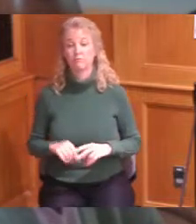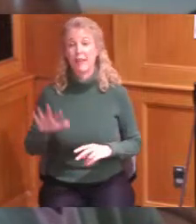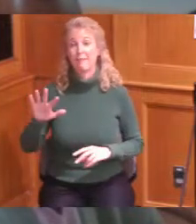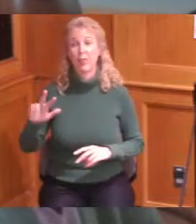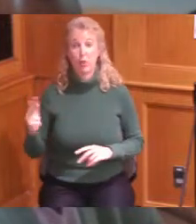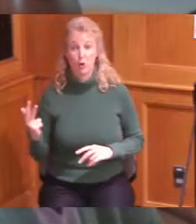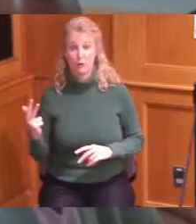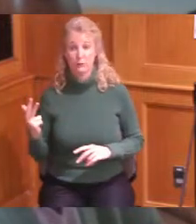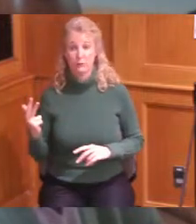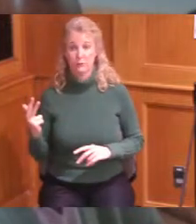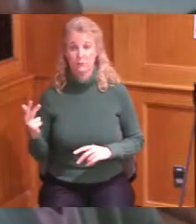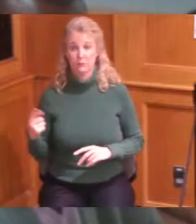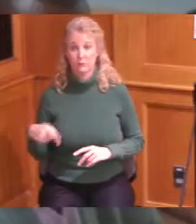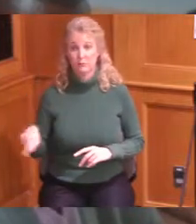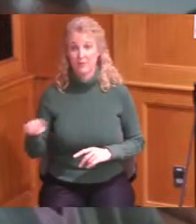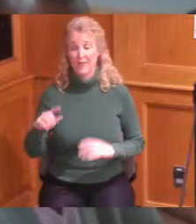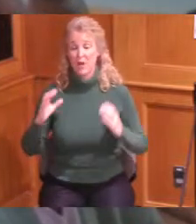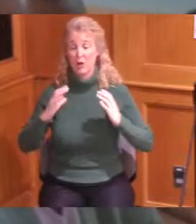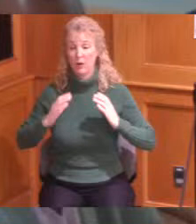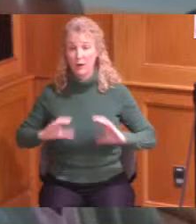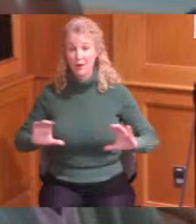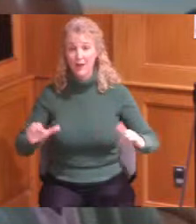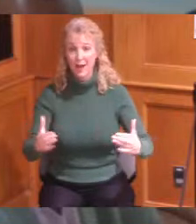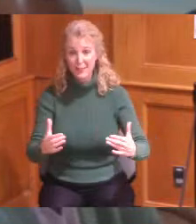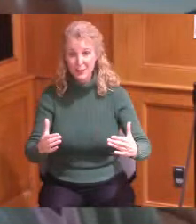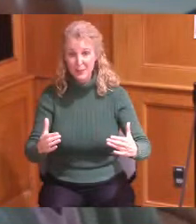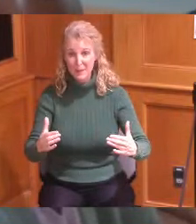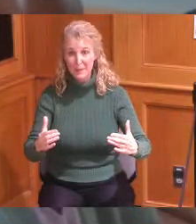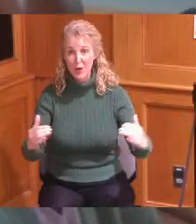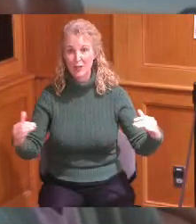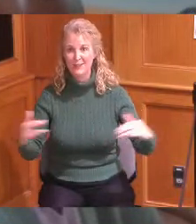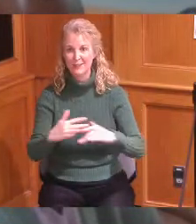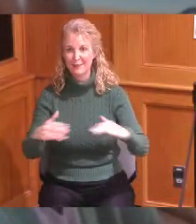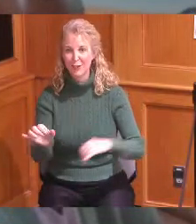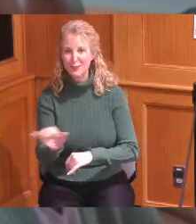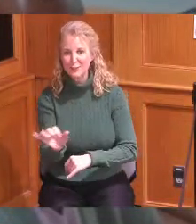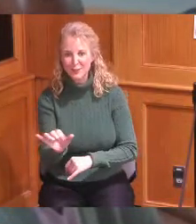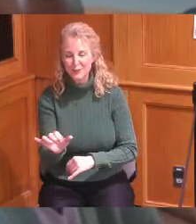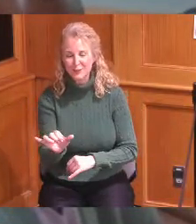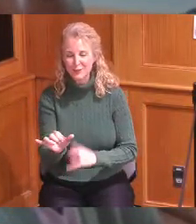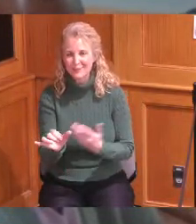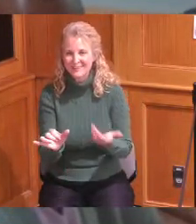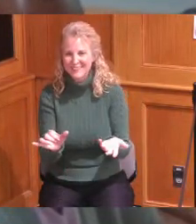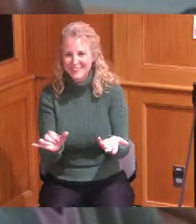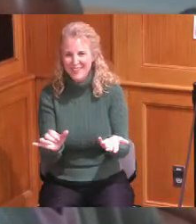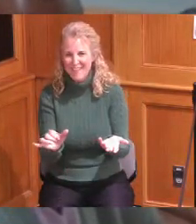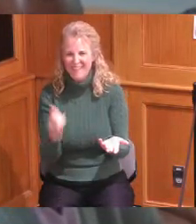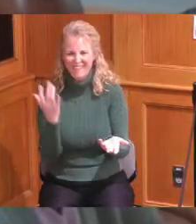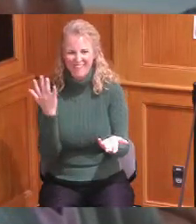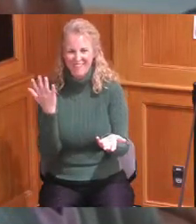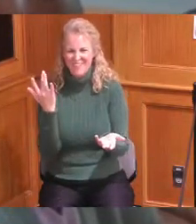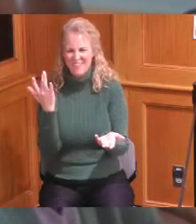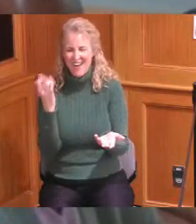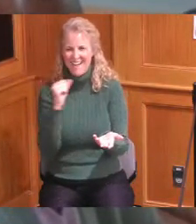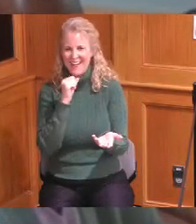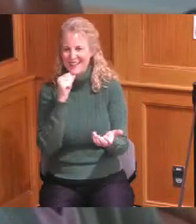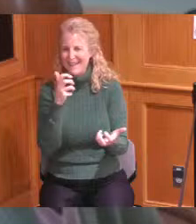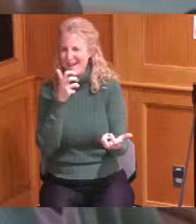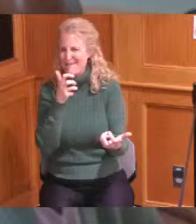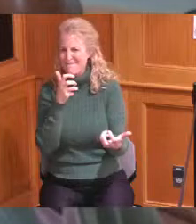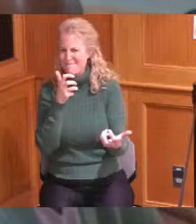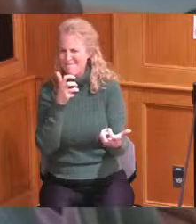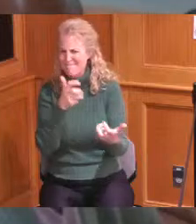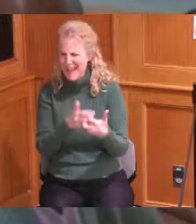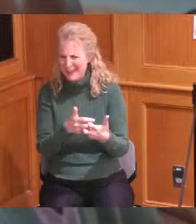Third, their customer base is minority driven also. So why wouldn't they have the built